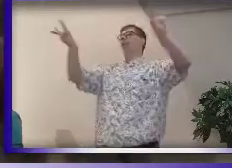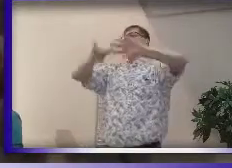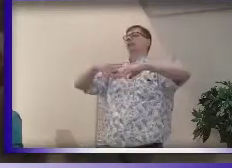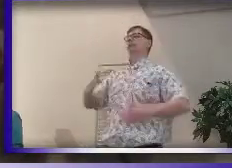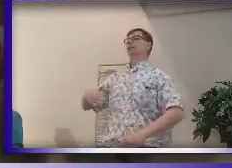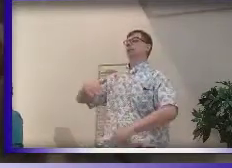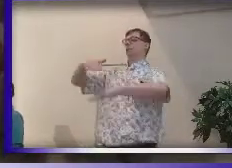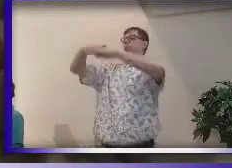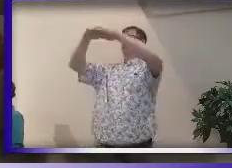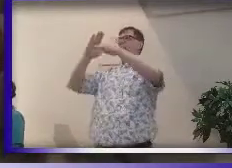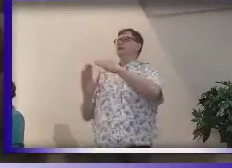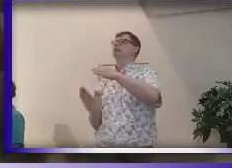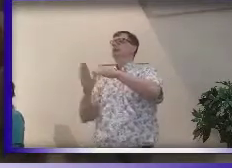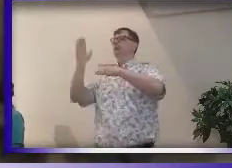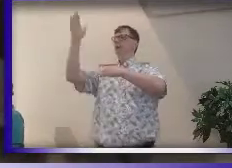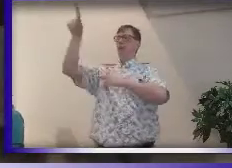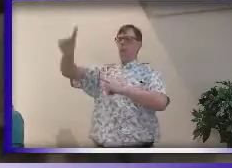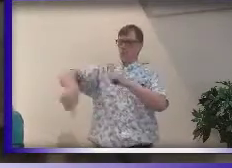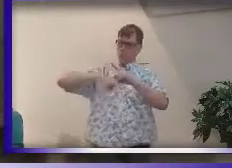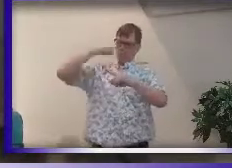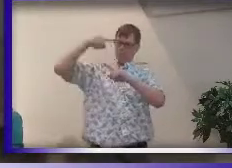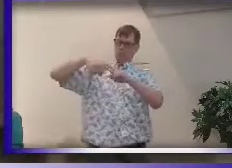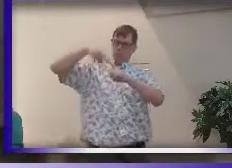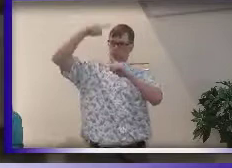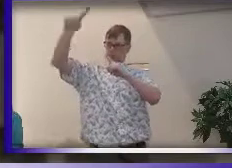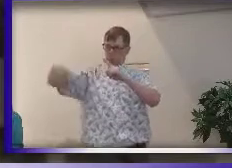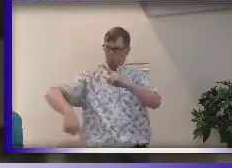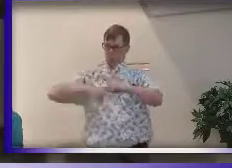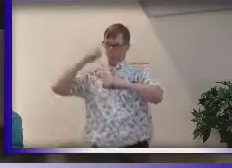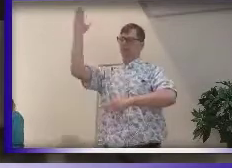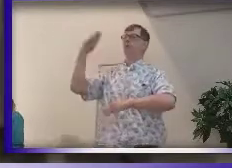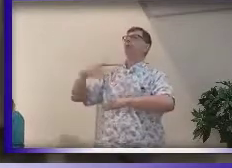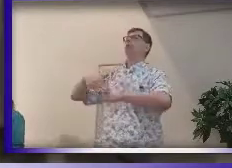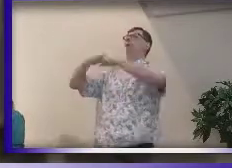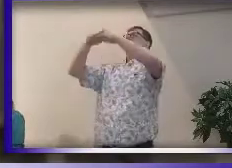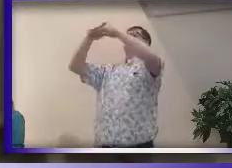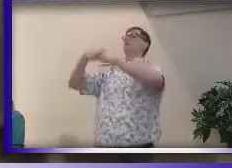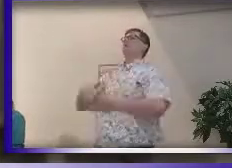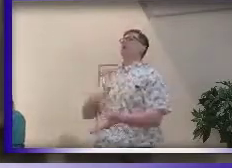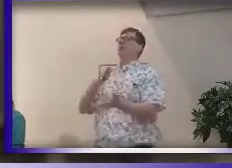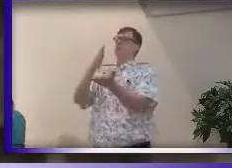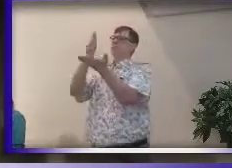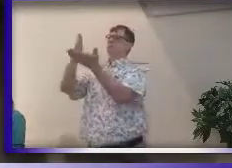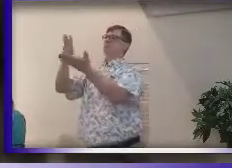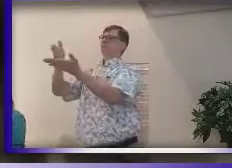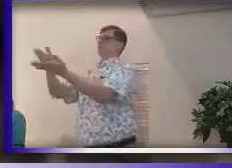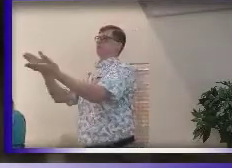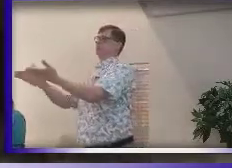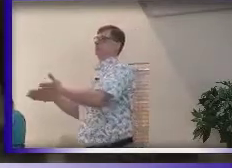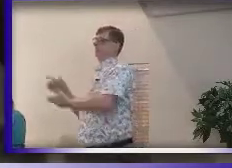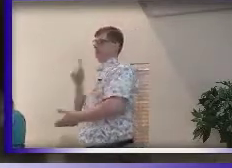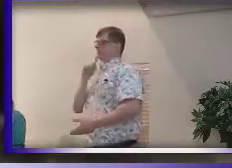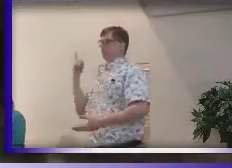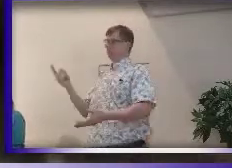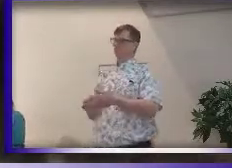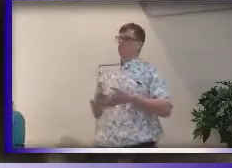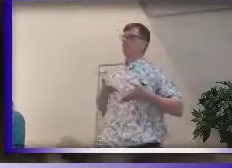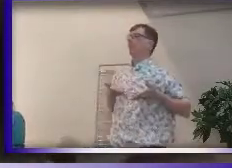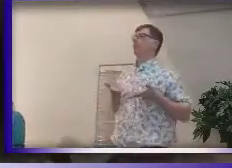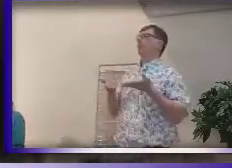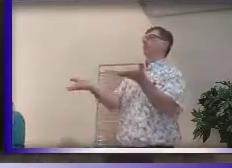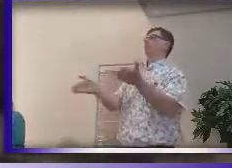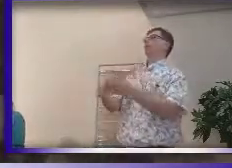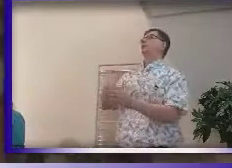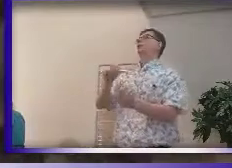planned, and allow everything that doesn't look like that fully aliveness to simply fall